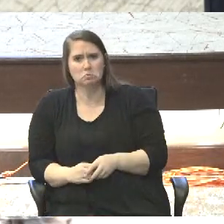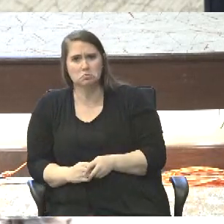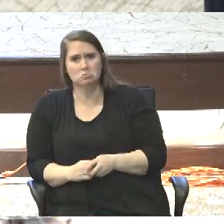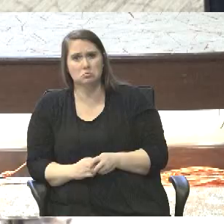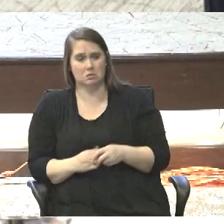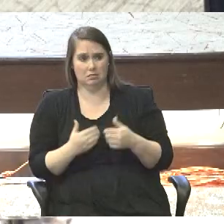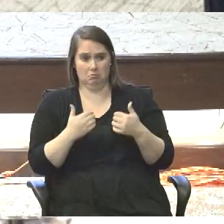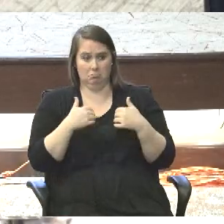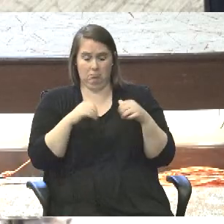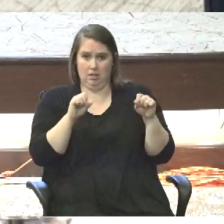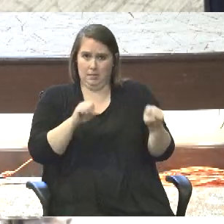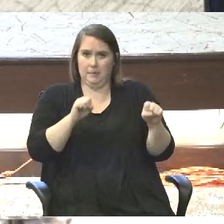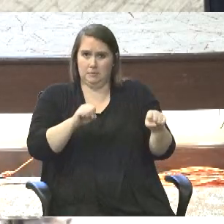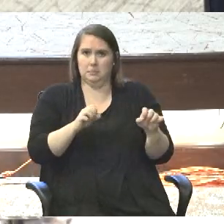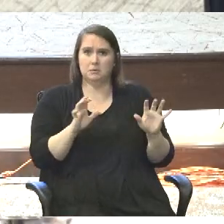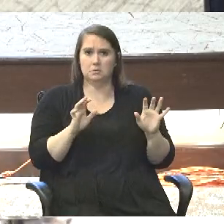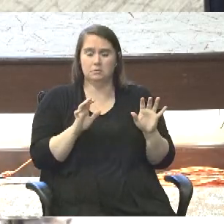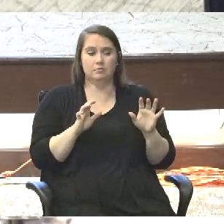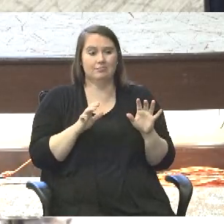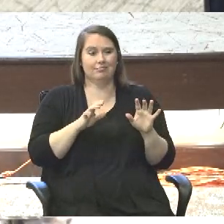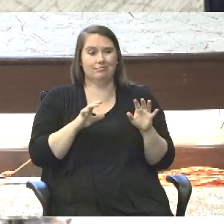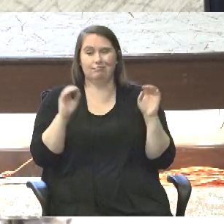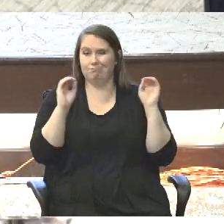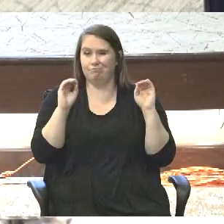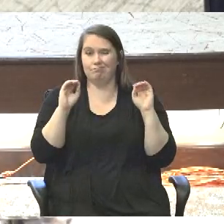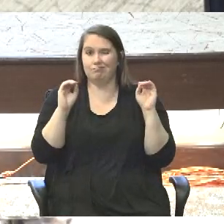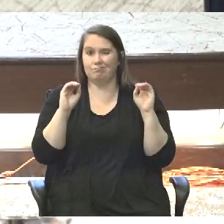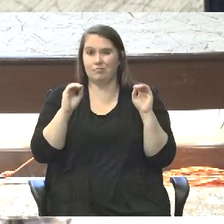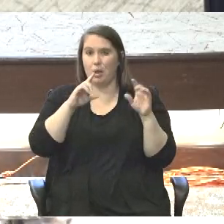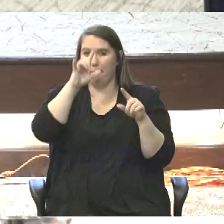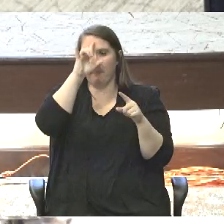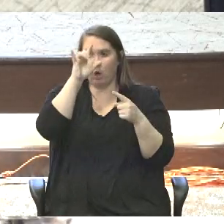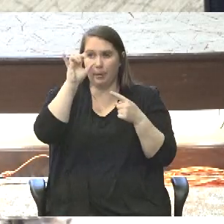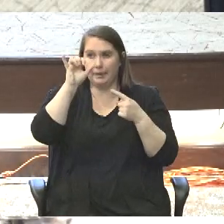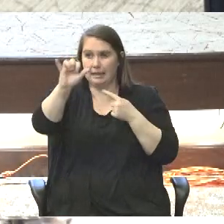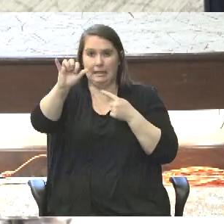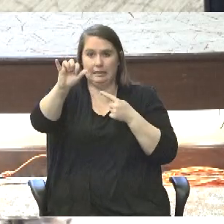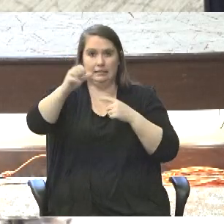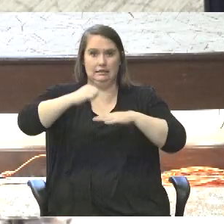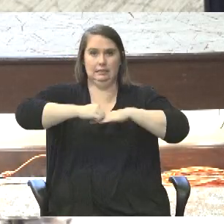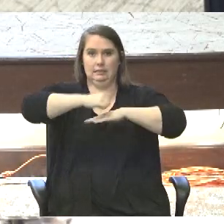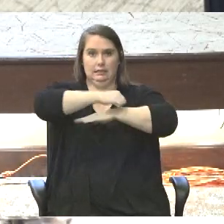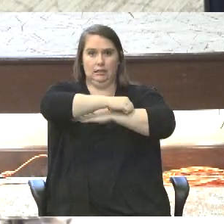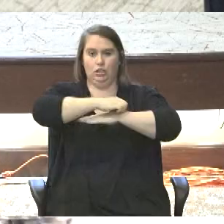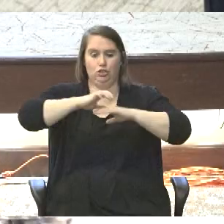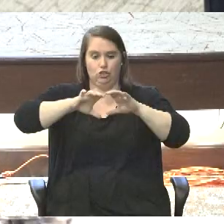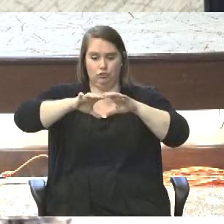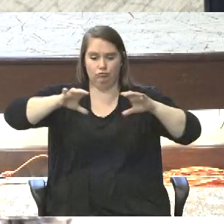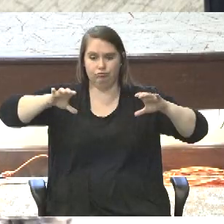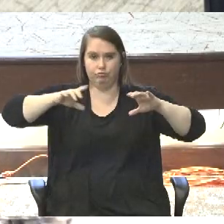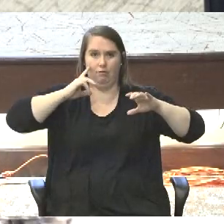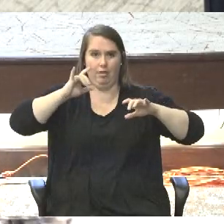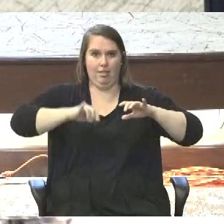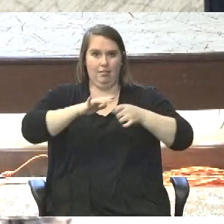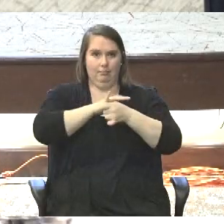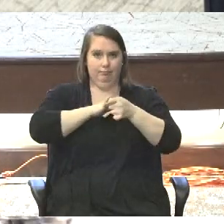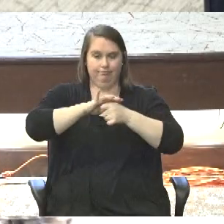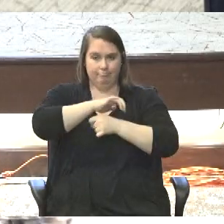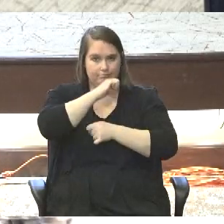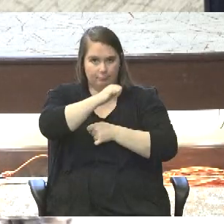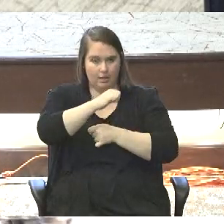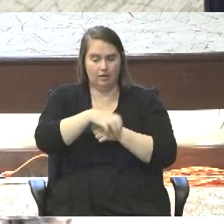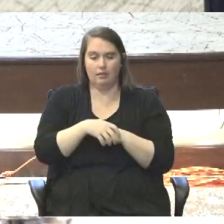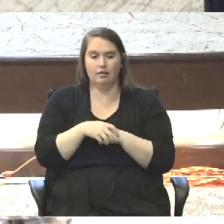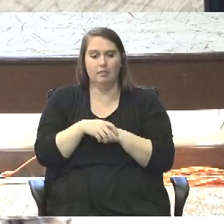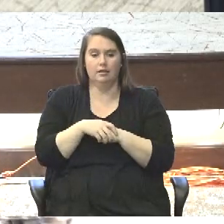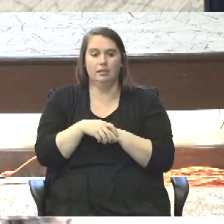that capability. There is not a permanent stage performance area going in, and working with different events, and even